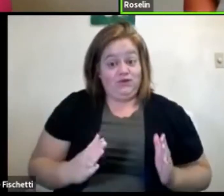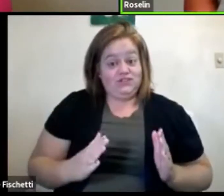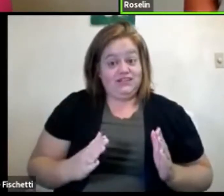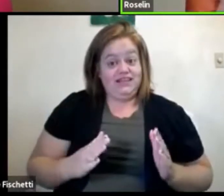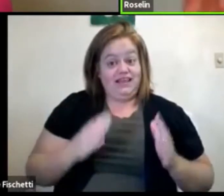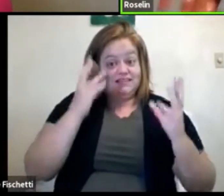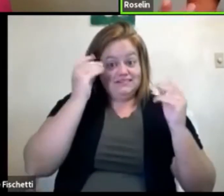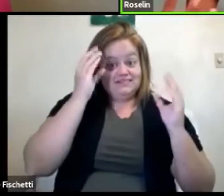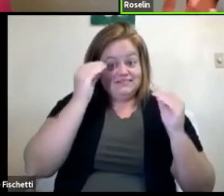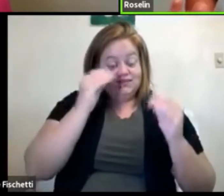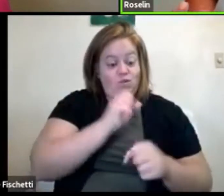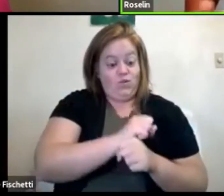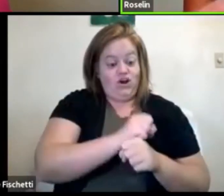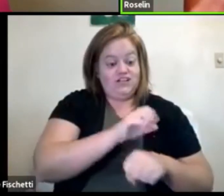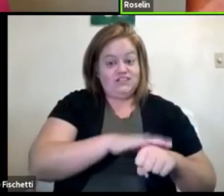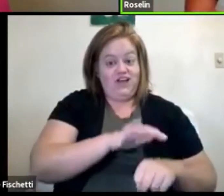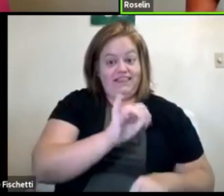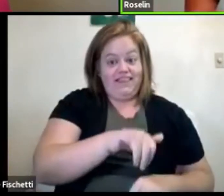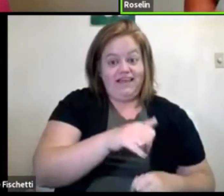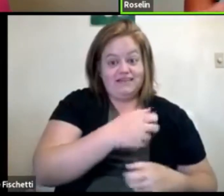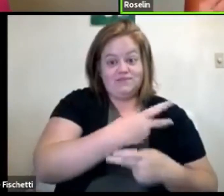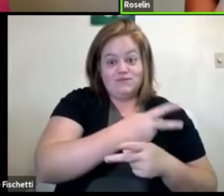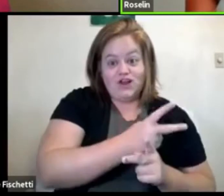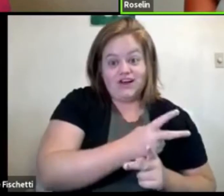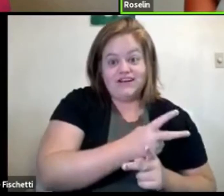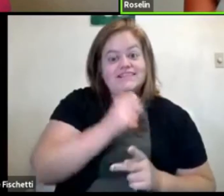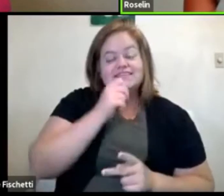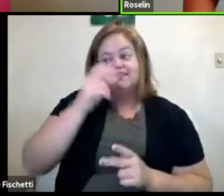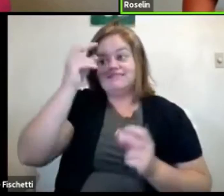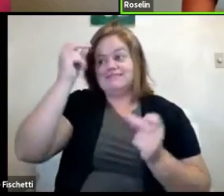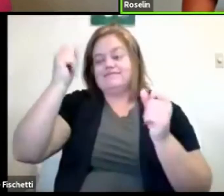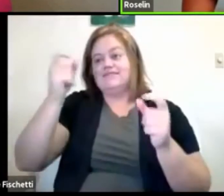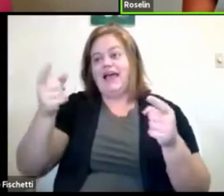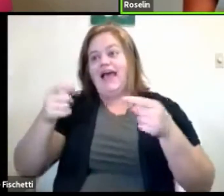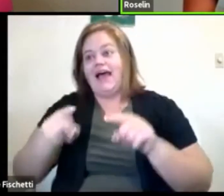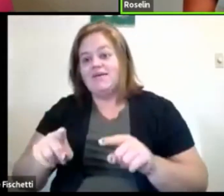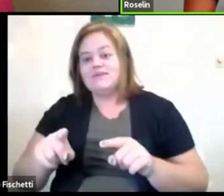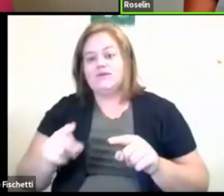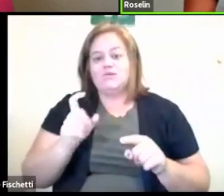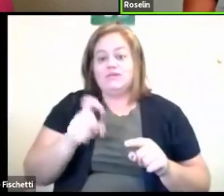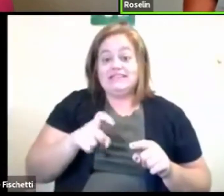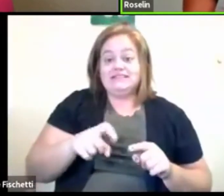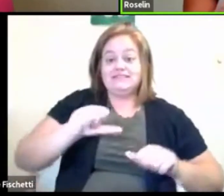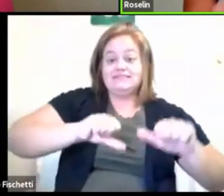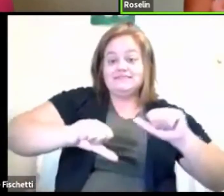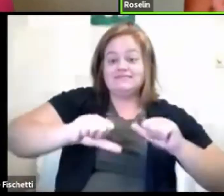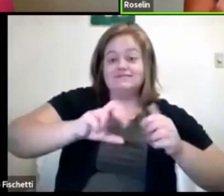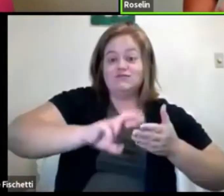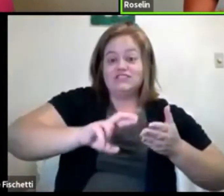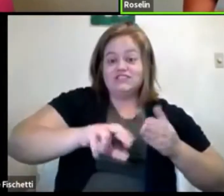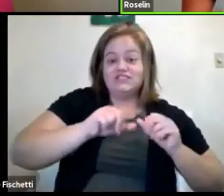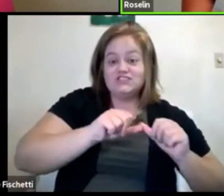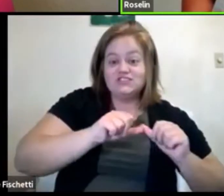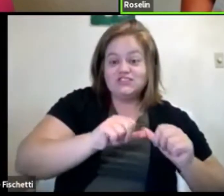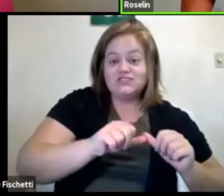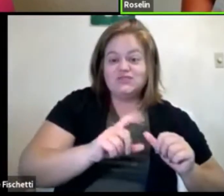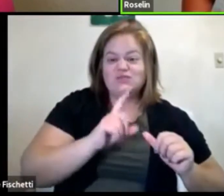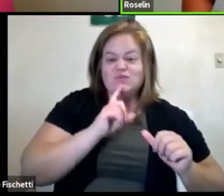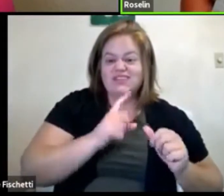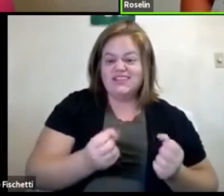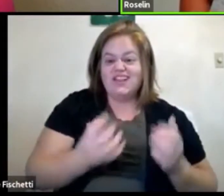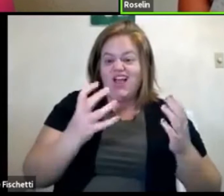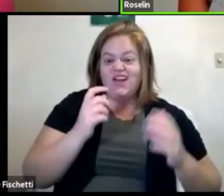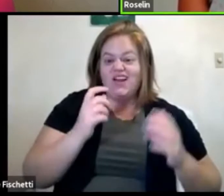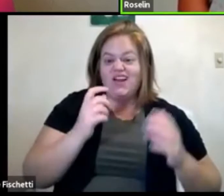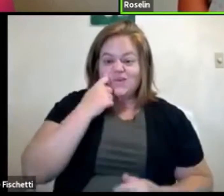appear out of thin air. It's science, it's research, and that there's a lot of, all the,